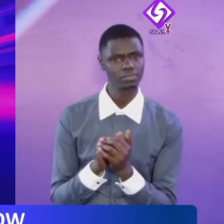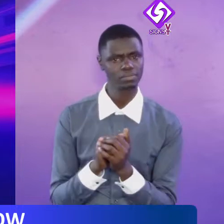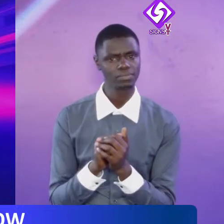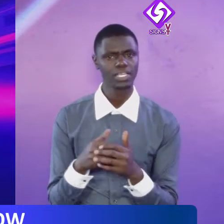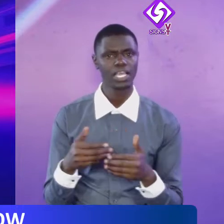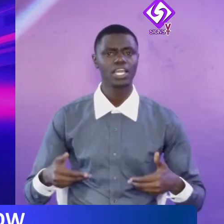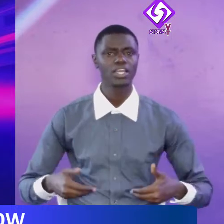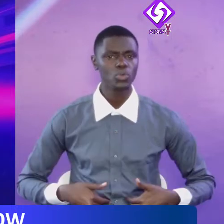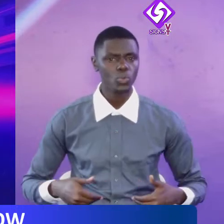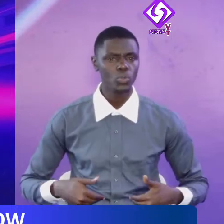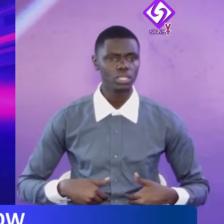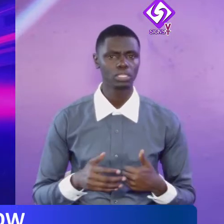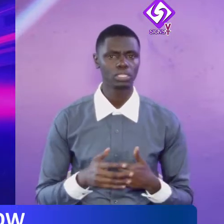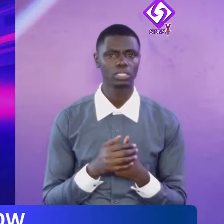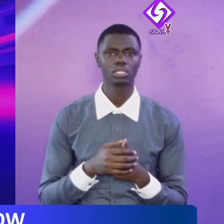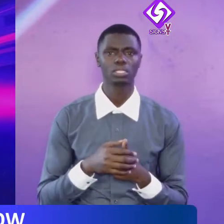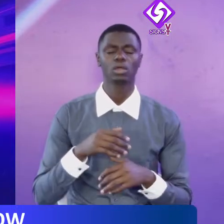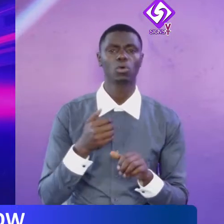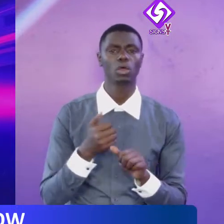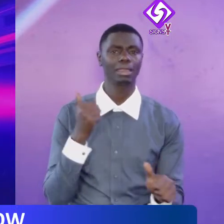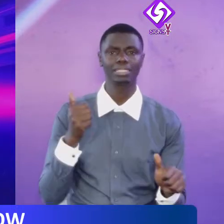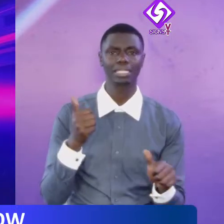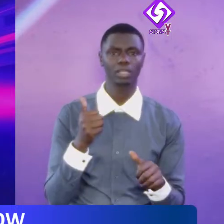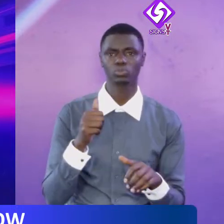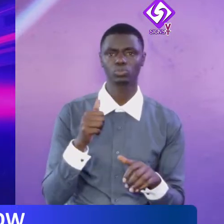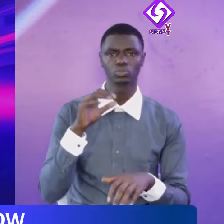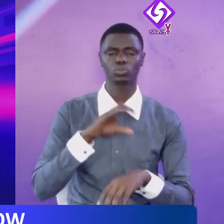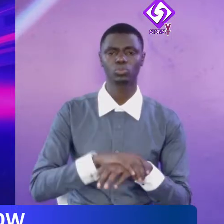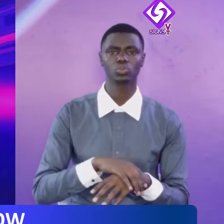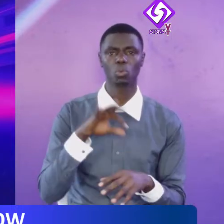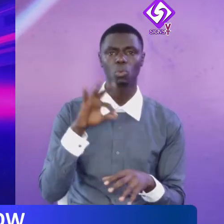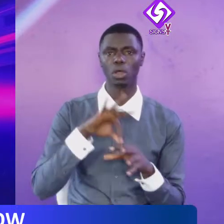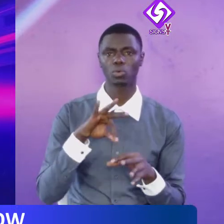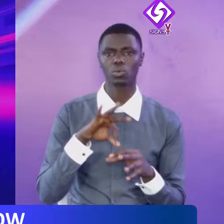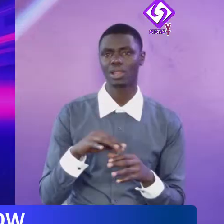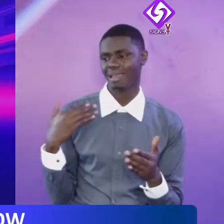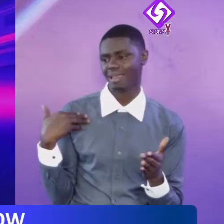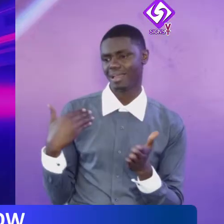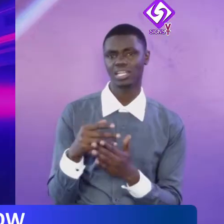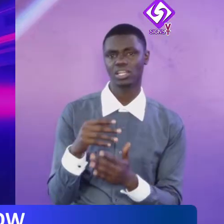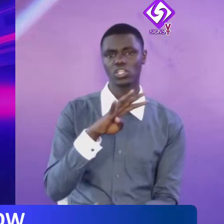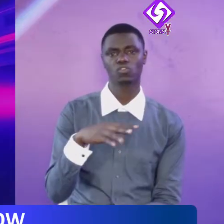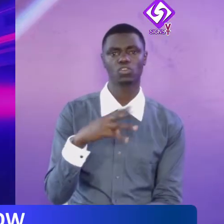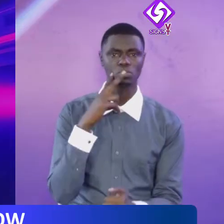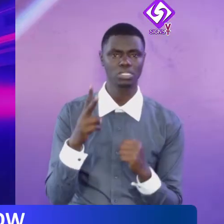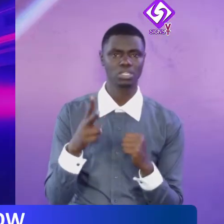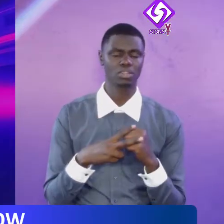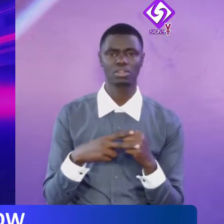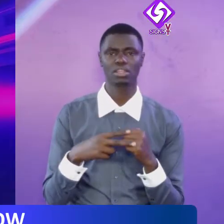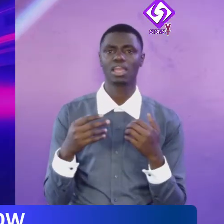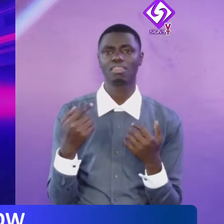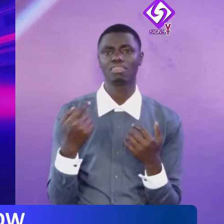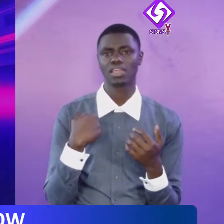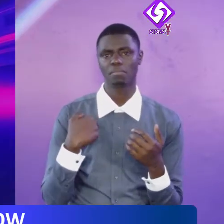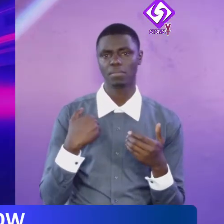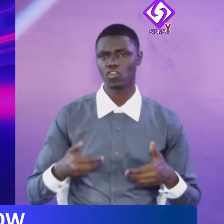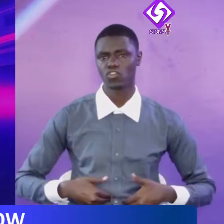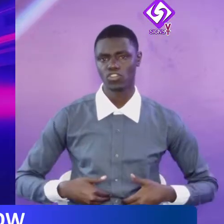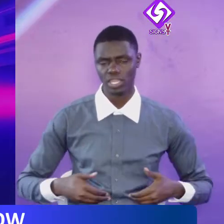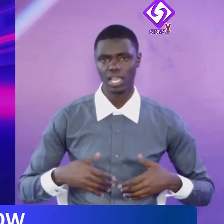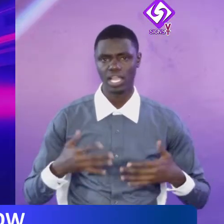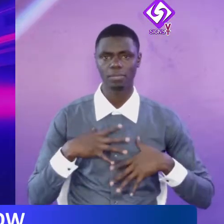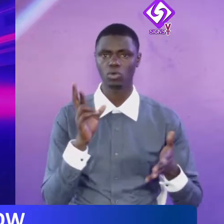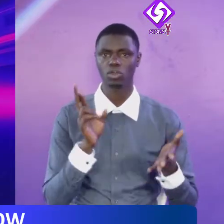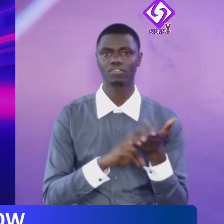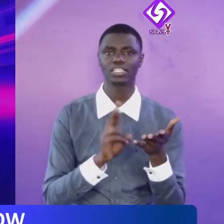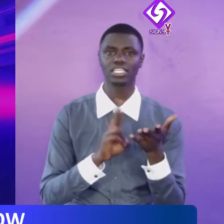vijana wamekataa kuchukua kura. It's only 4,700 so far, the number of young Kenyans who have registered